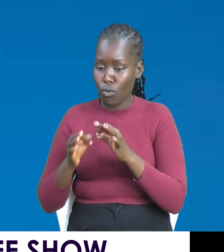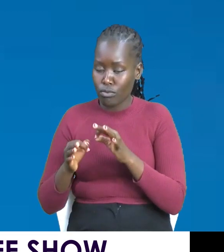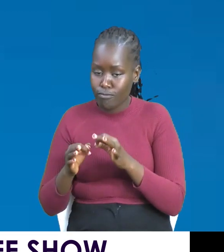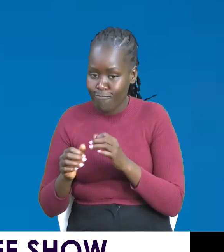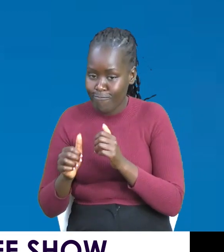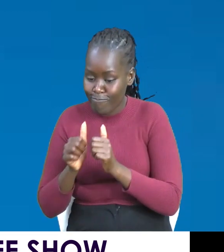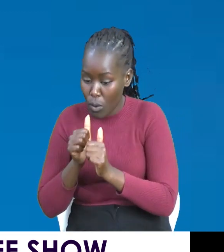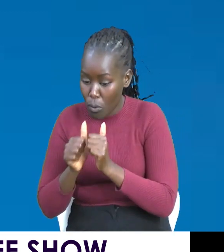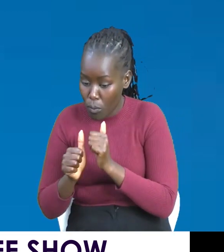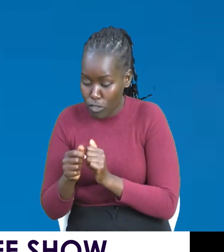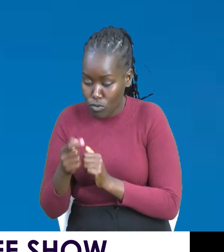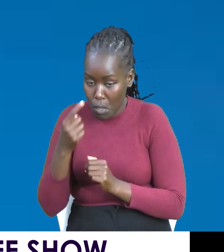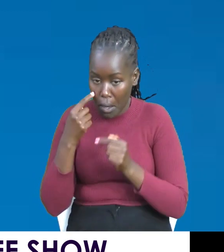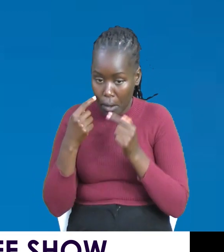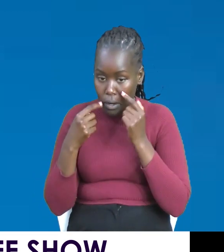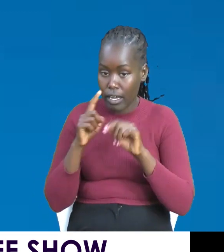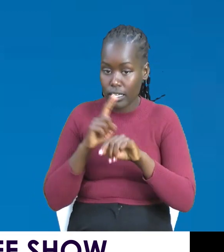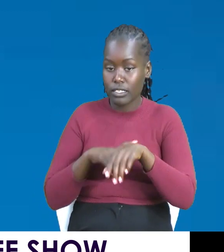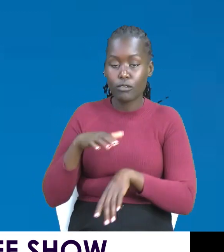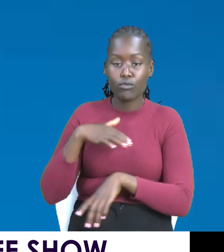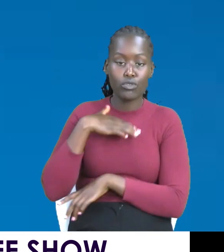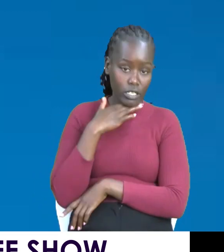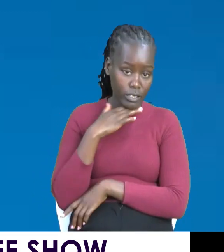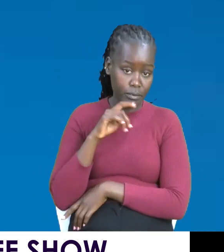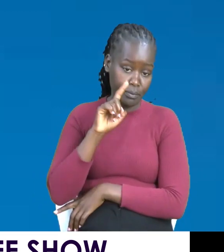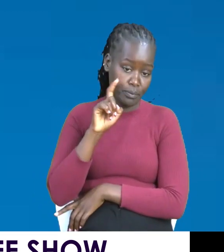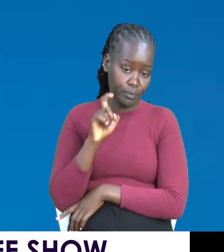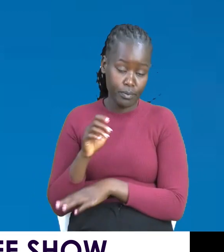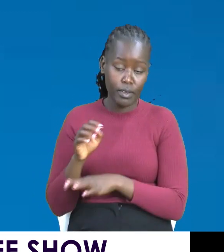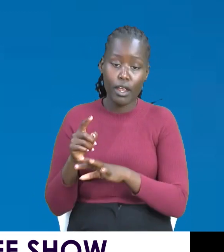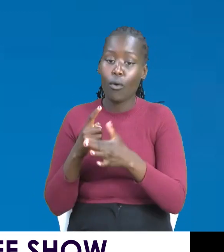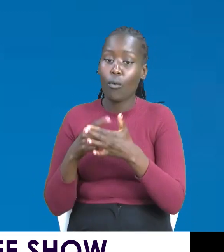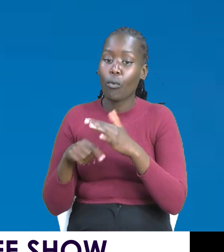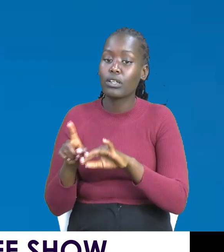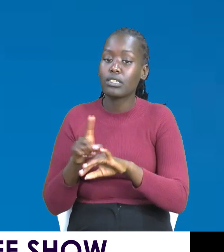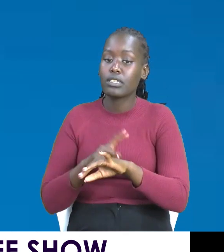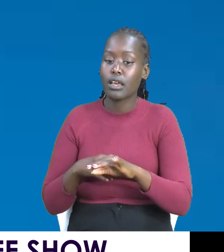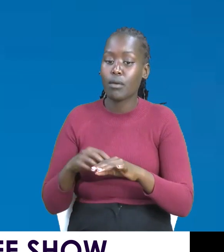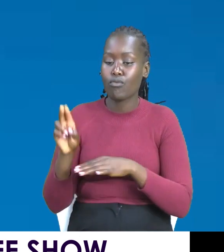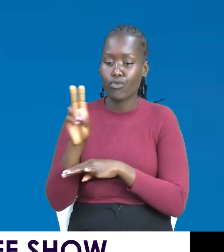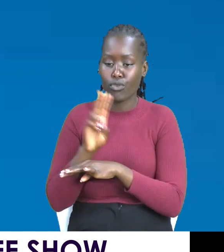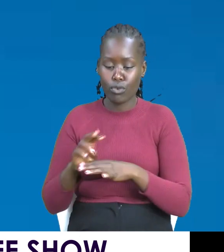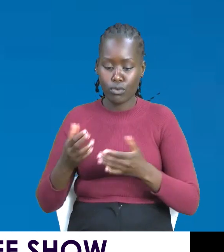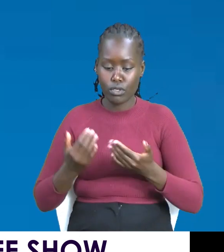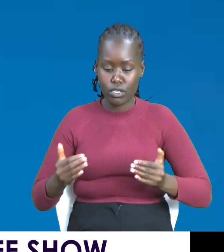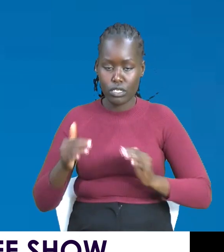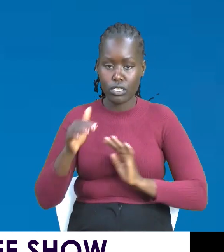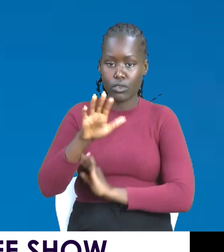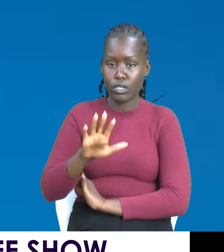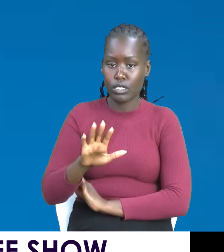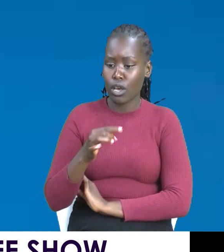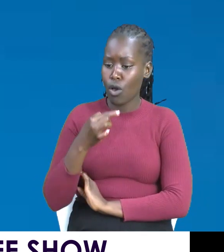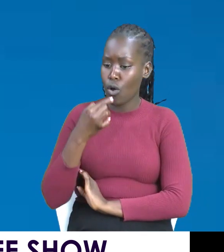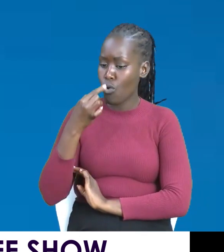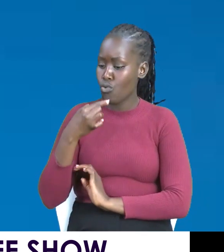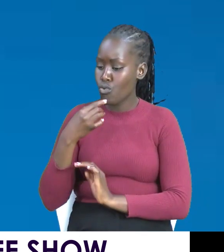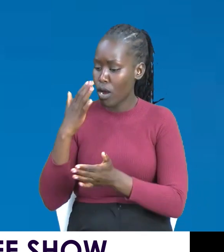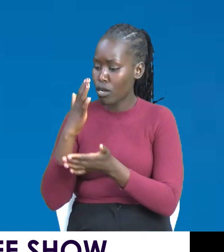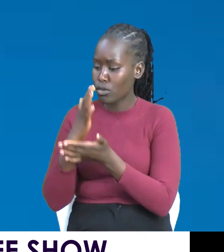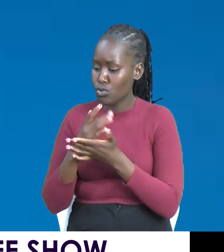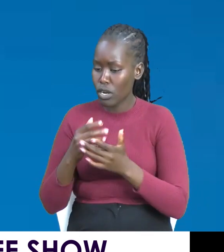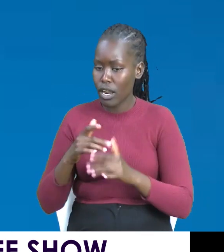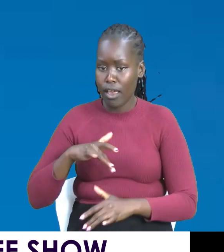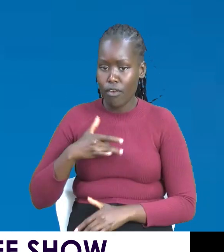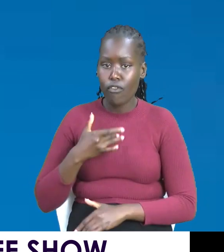die? What is the amount of time do you spend with your children? With them that truly feel you, with them that